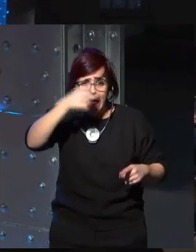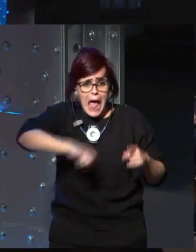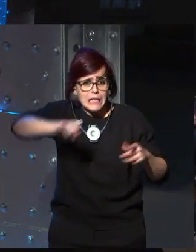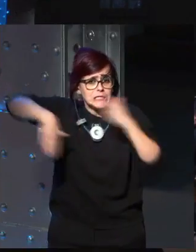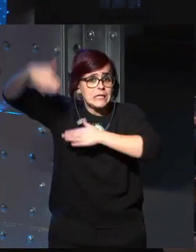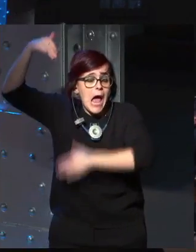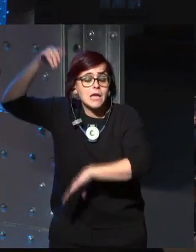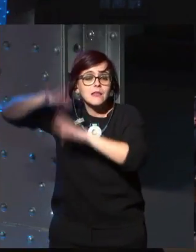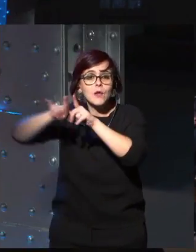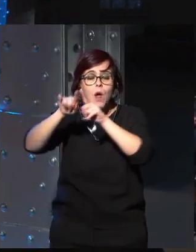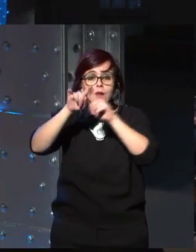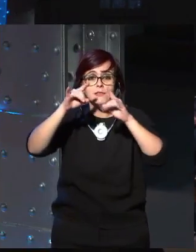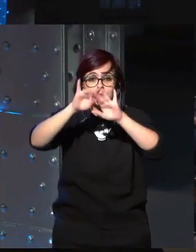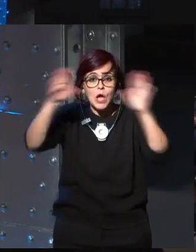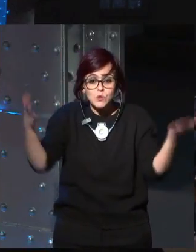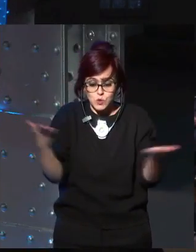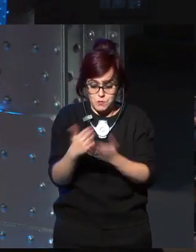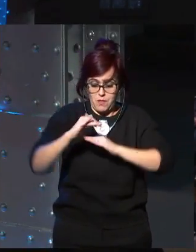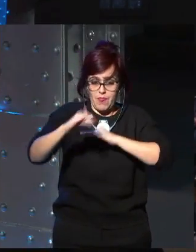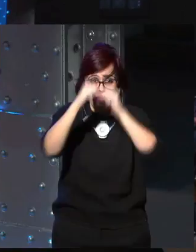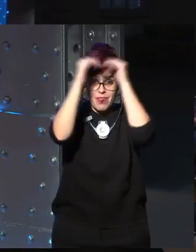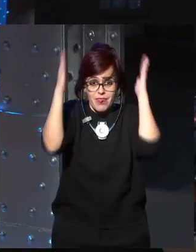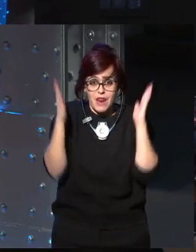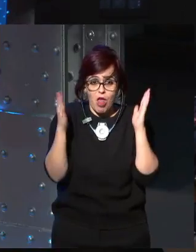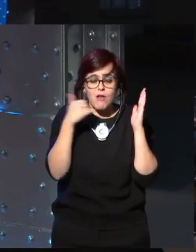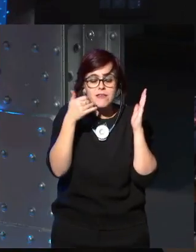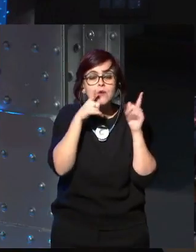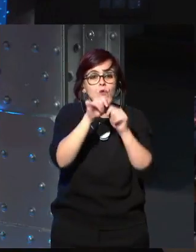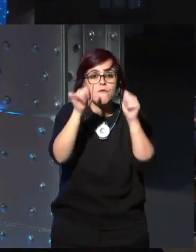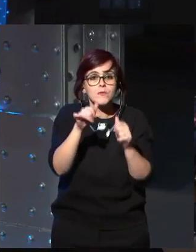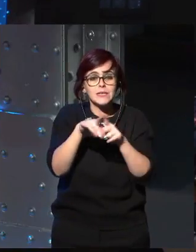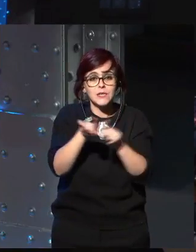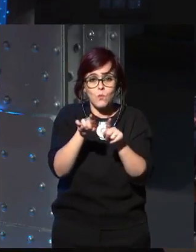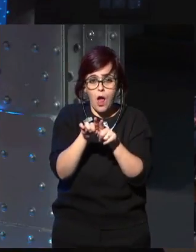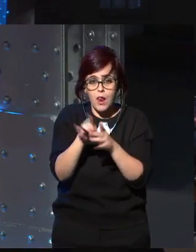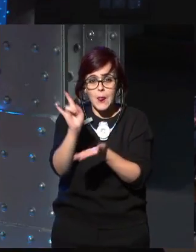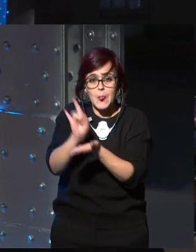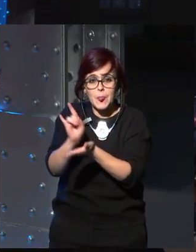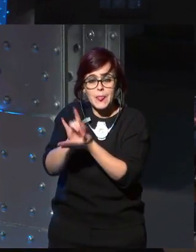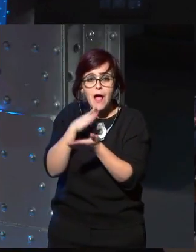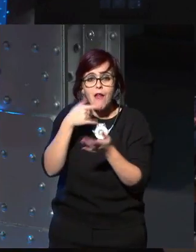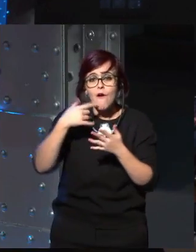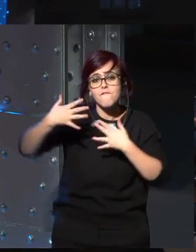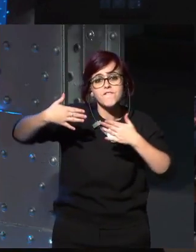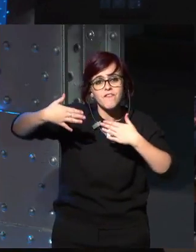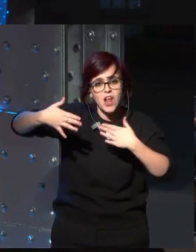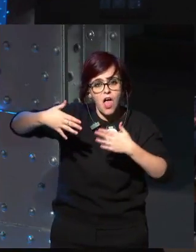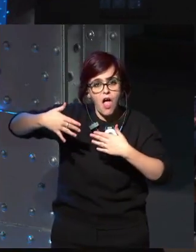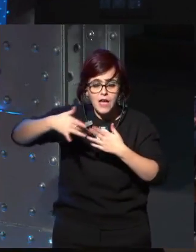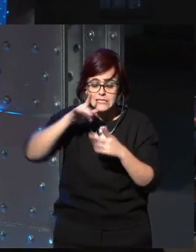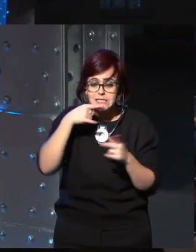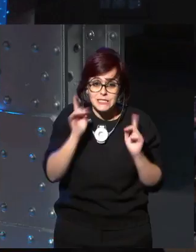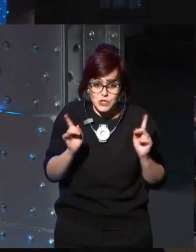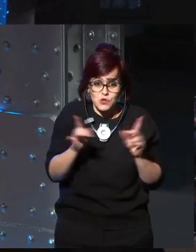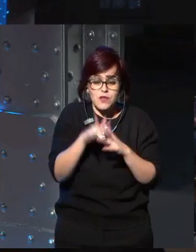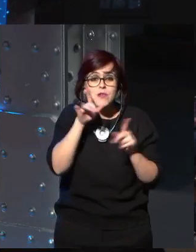stylus, and a surface that'll vibrate. And that's all you need. It's as opposed to something like photography where you need lots of chemicals and everything.